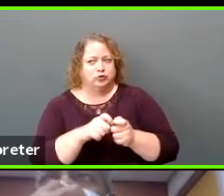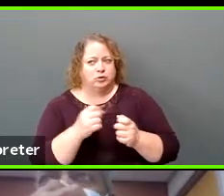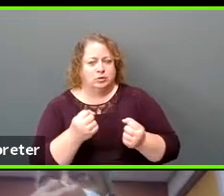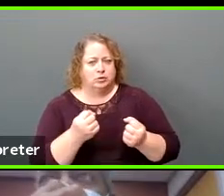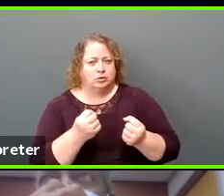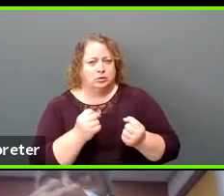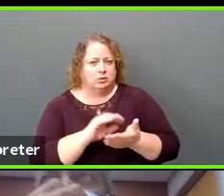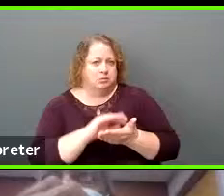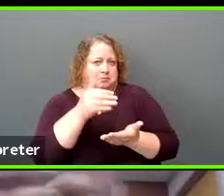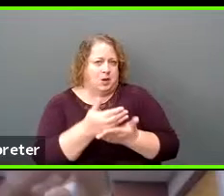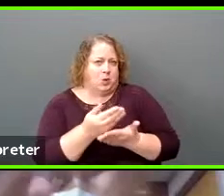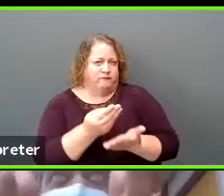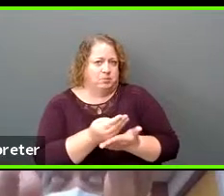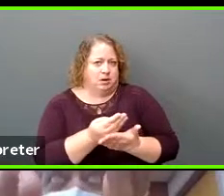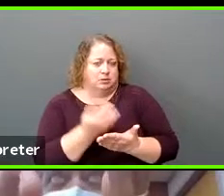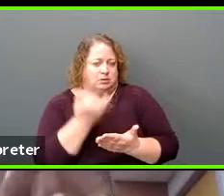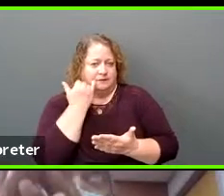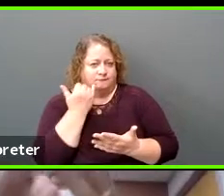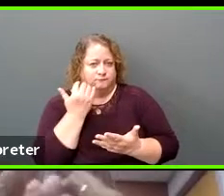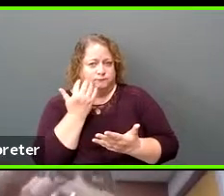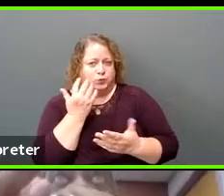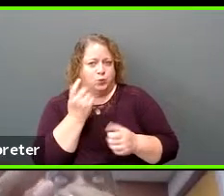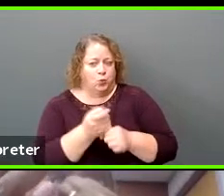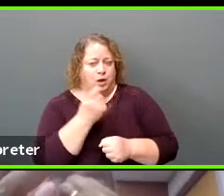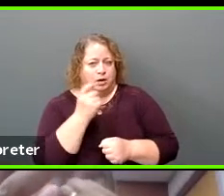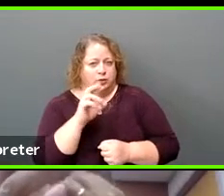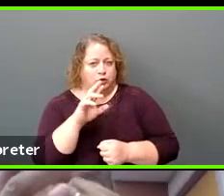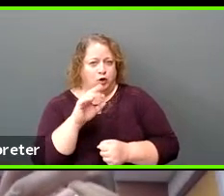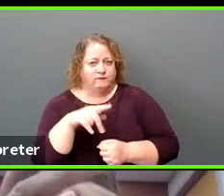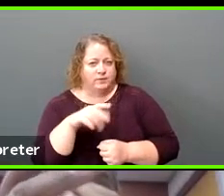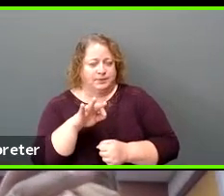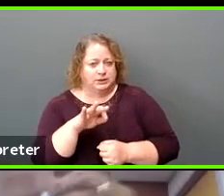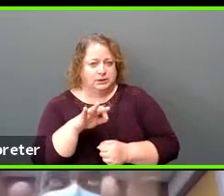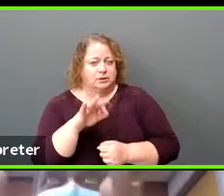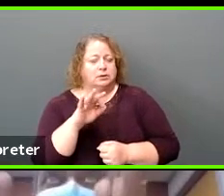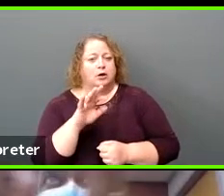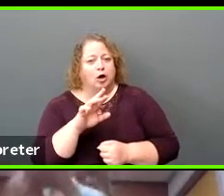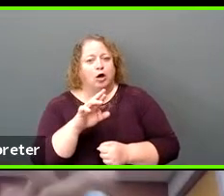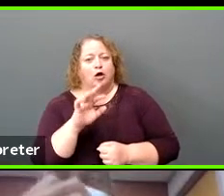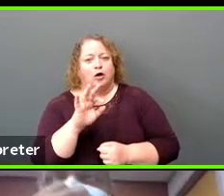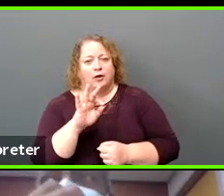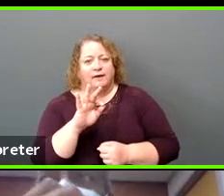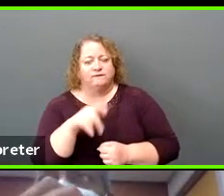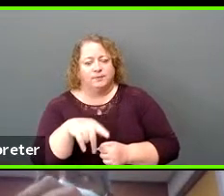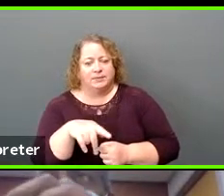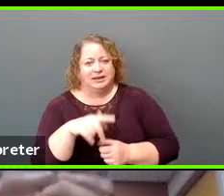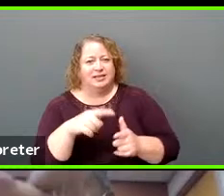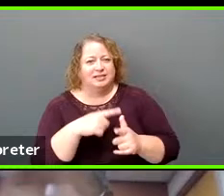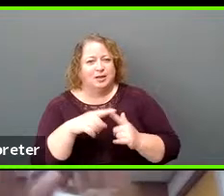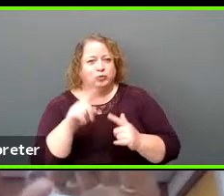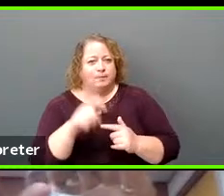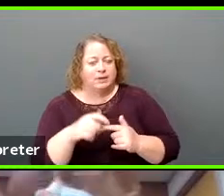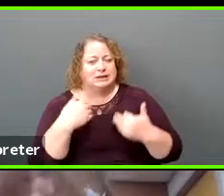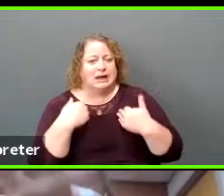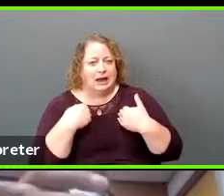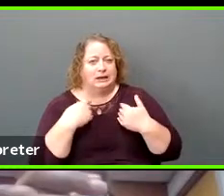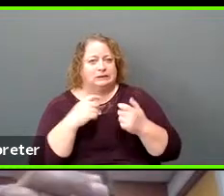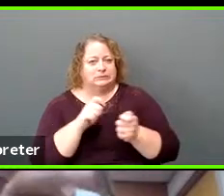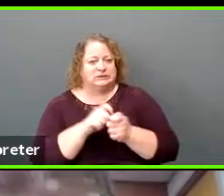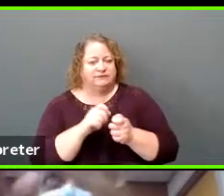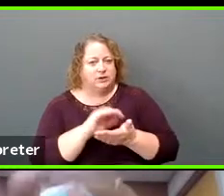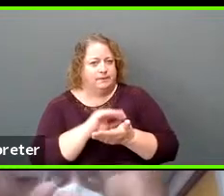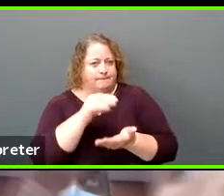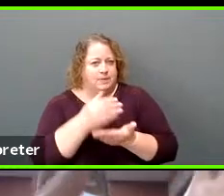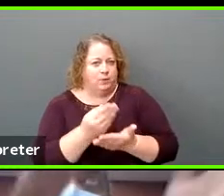money before, if you won the RFP, if you got the bid, then you had to have a certain amount of money on